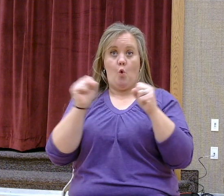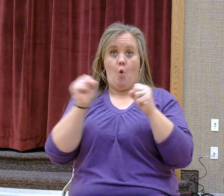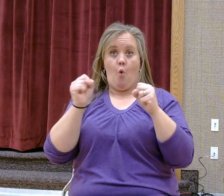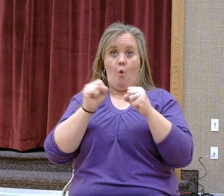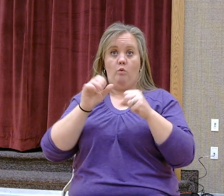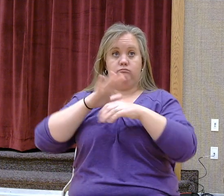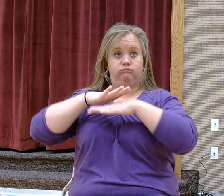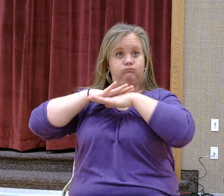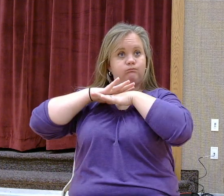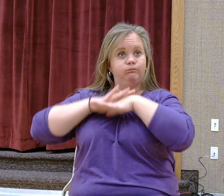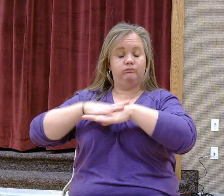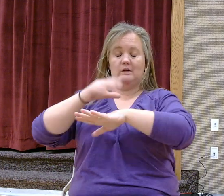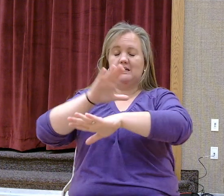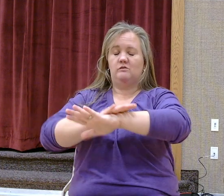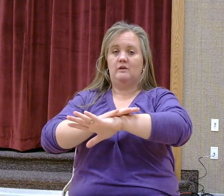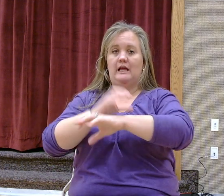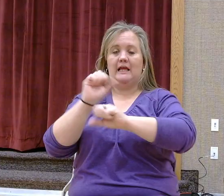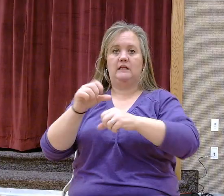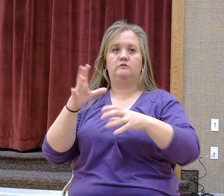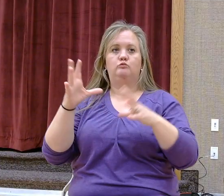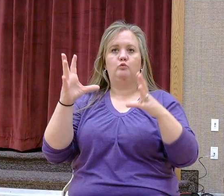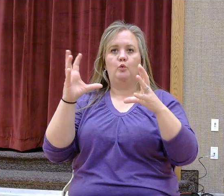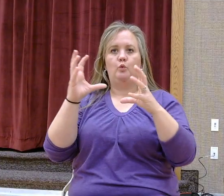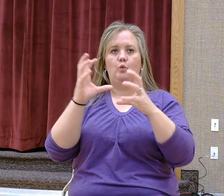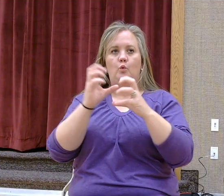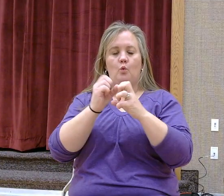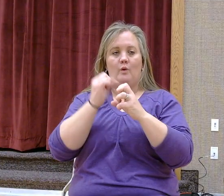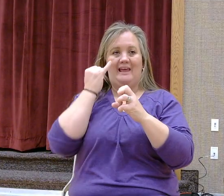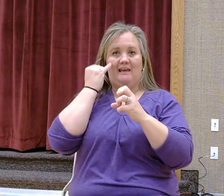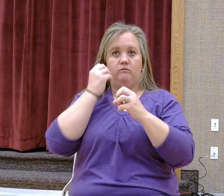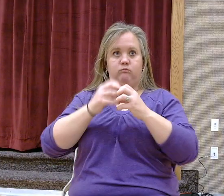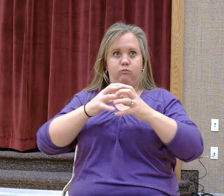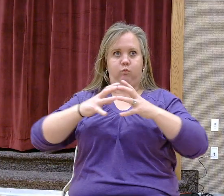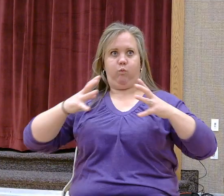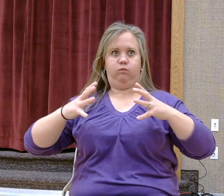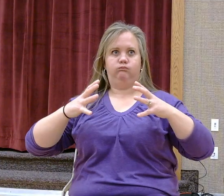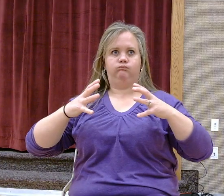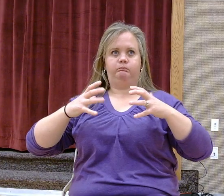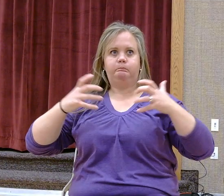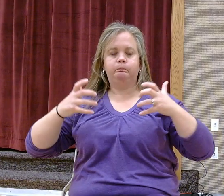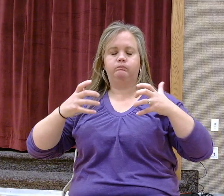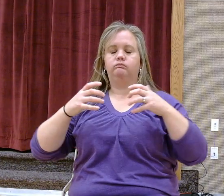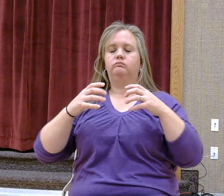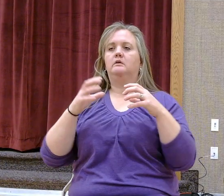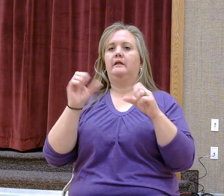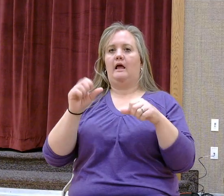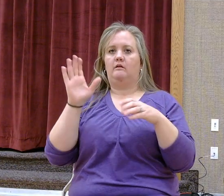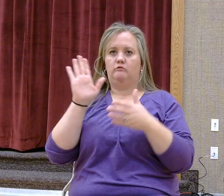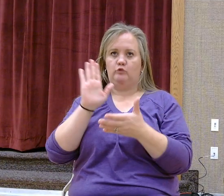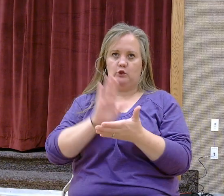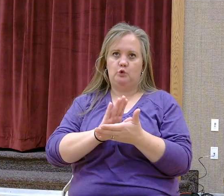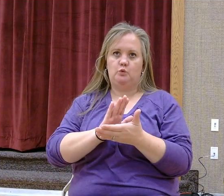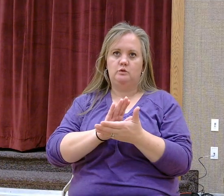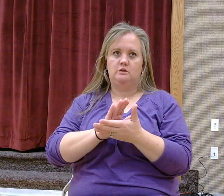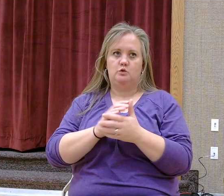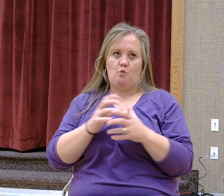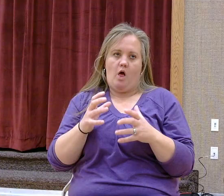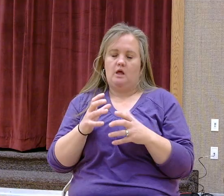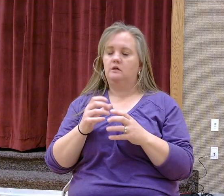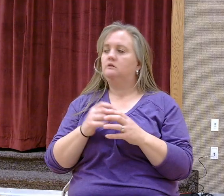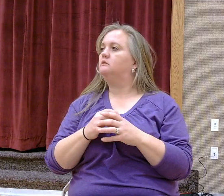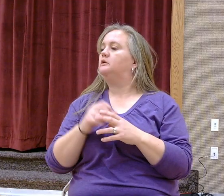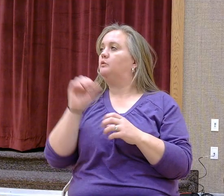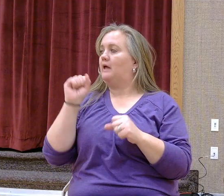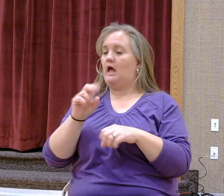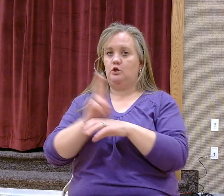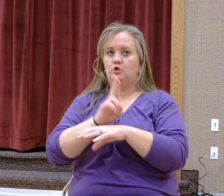If there is a bite, that can kind of help reduce swelling. That can control bleeding. Again, elevate it. You can use